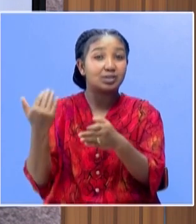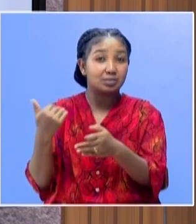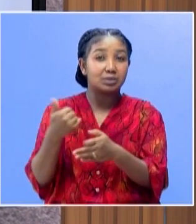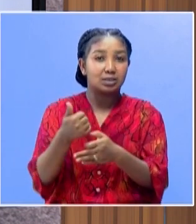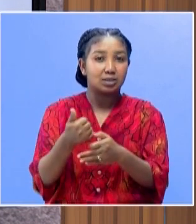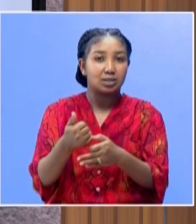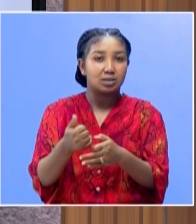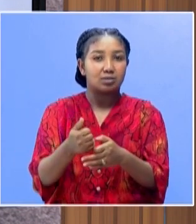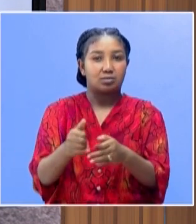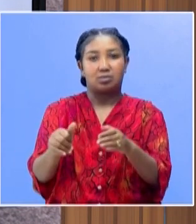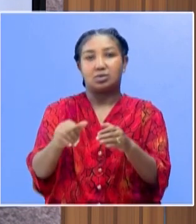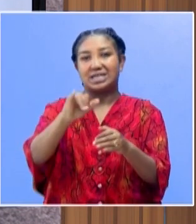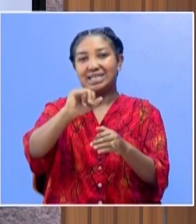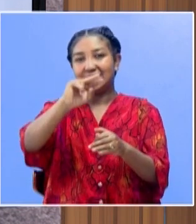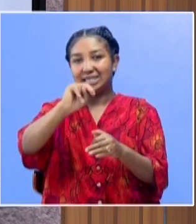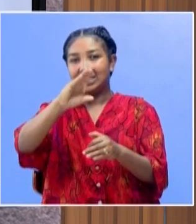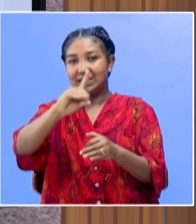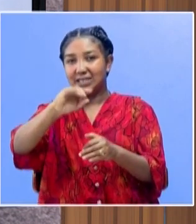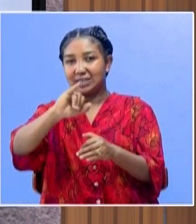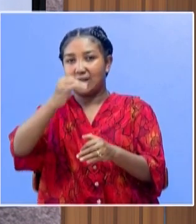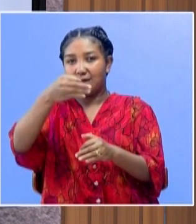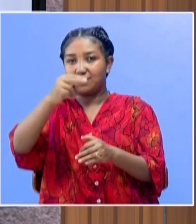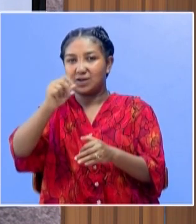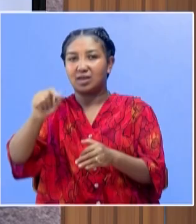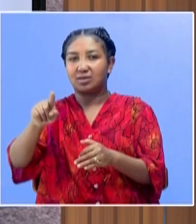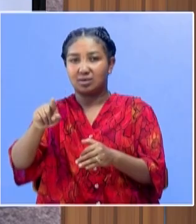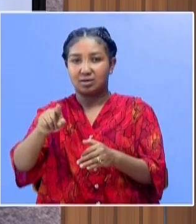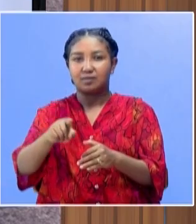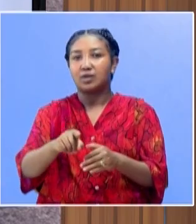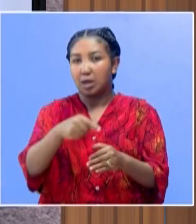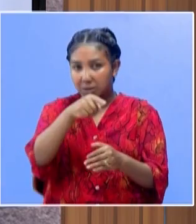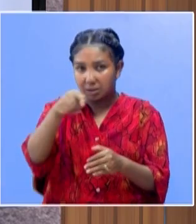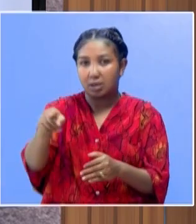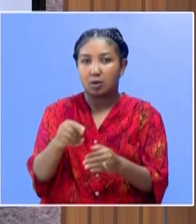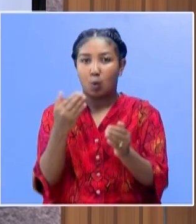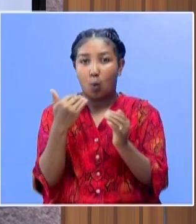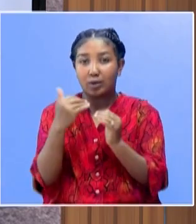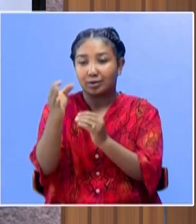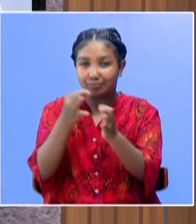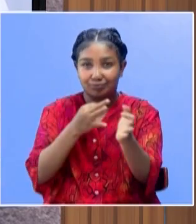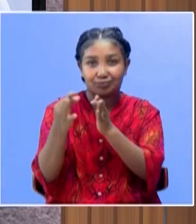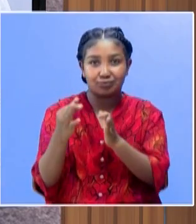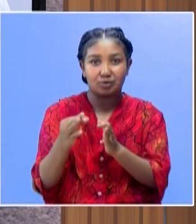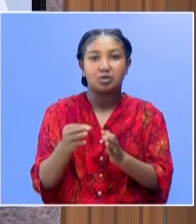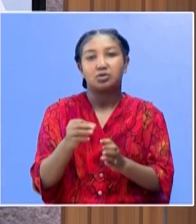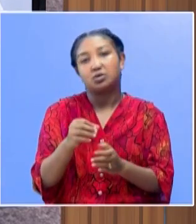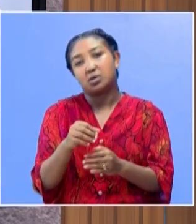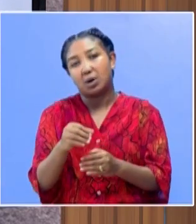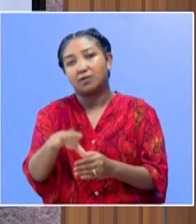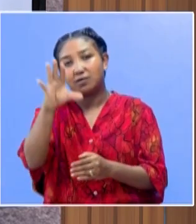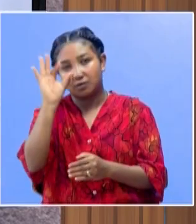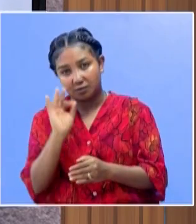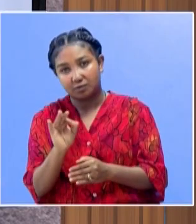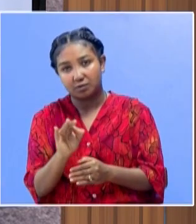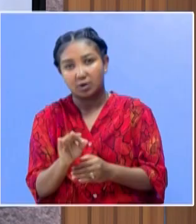can call them under the indefinite adjectives, and also since they tell the quantity of something, you can also find them